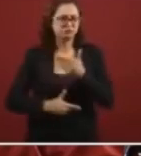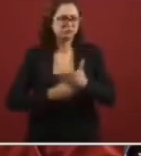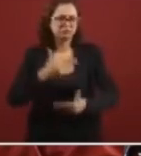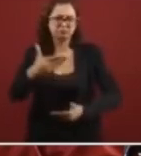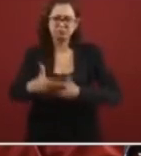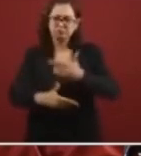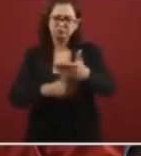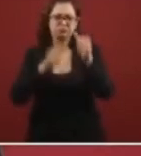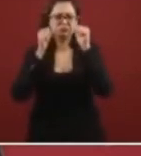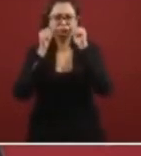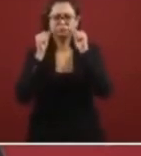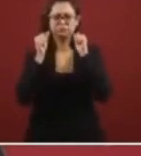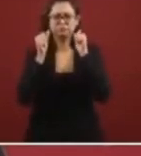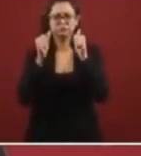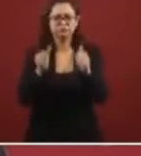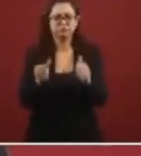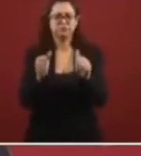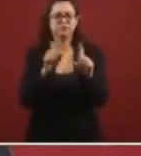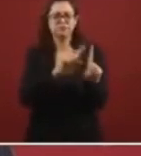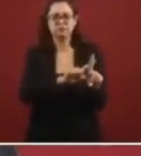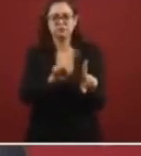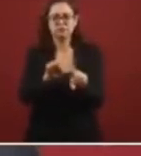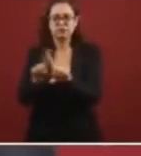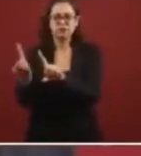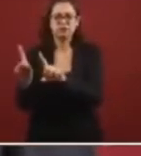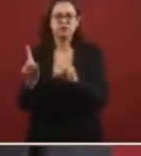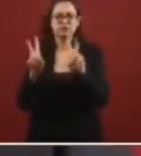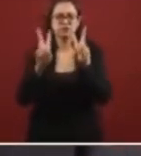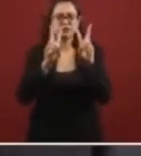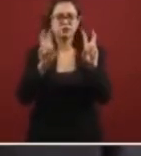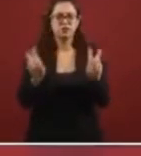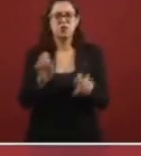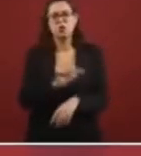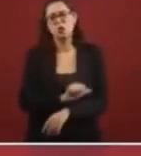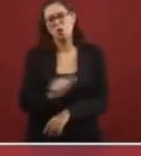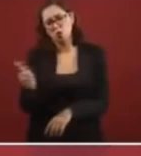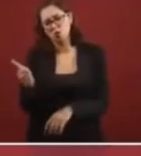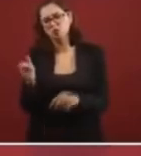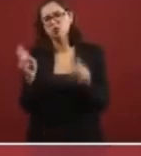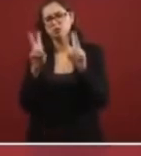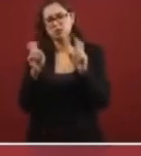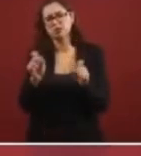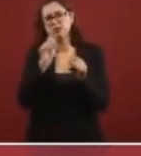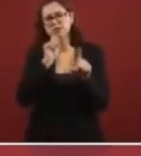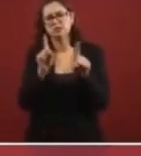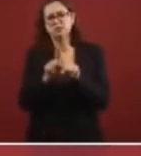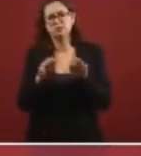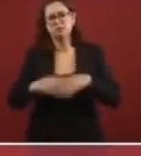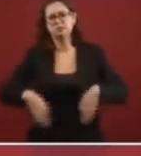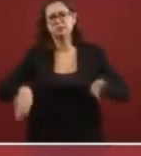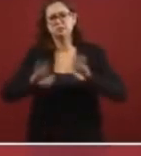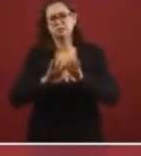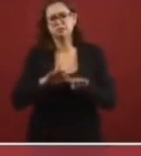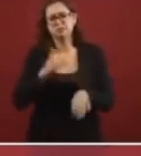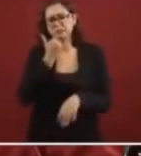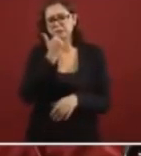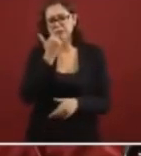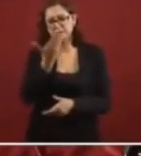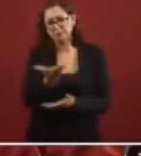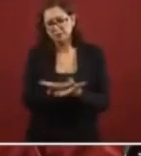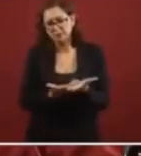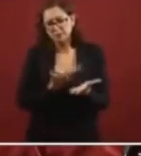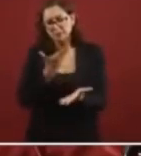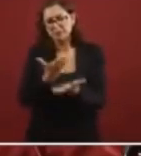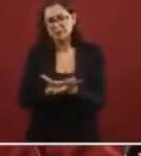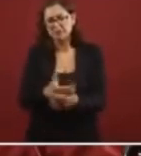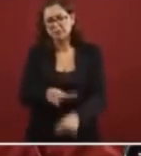atención, that will give attention to these matters. Un tema también importante, and a matter that's also very important that I want to